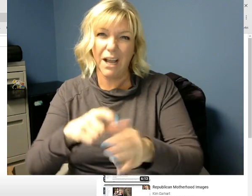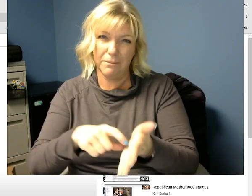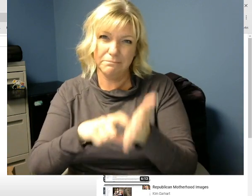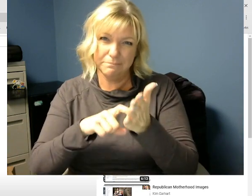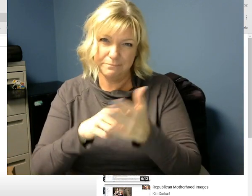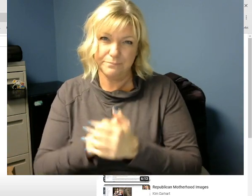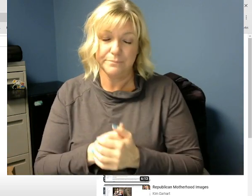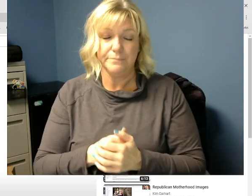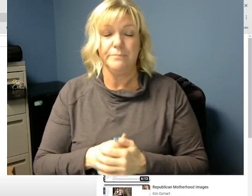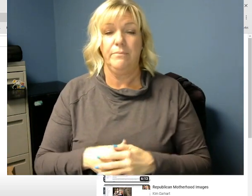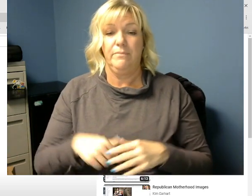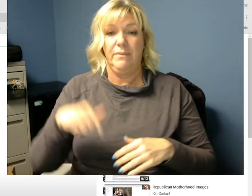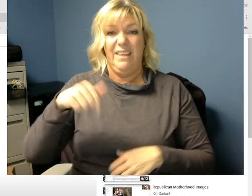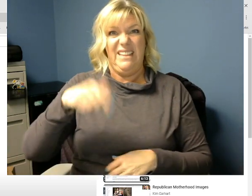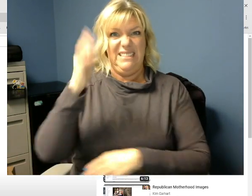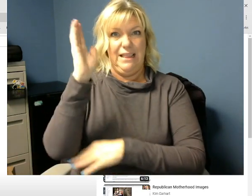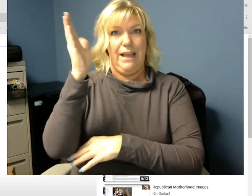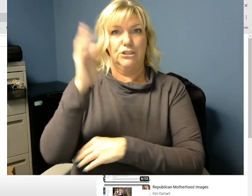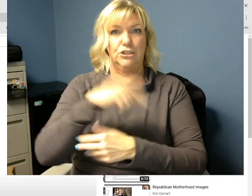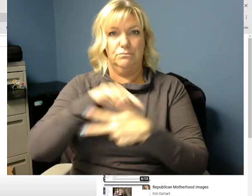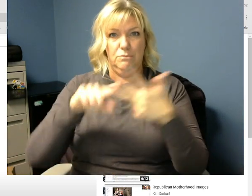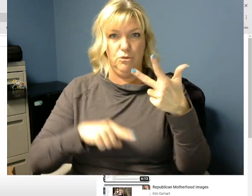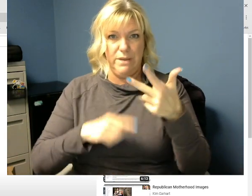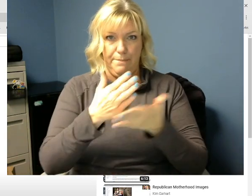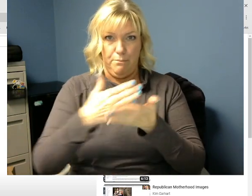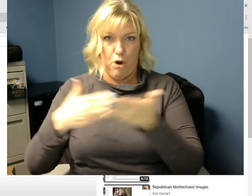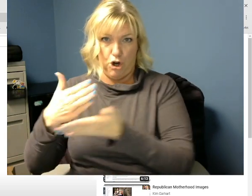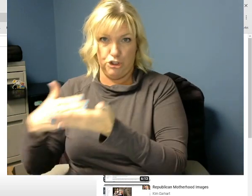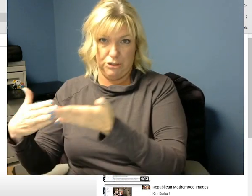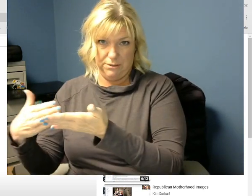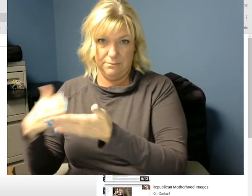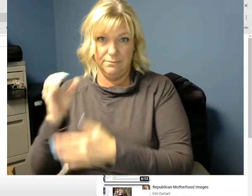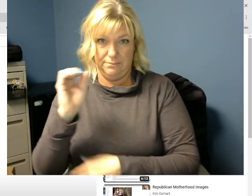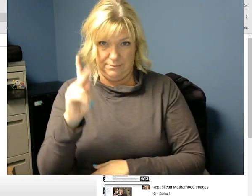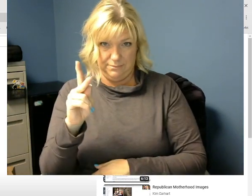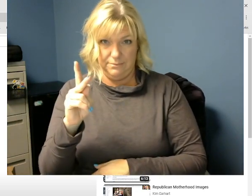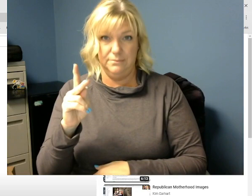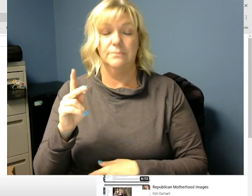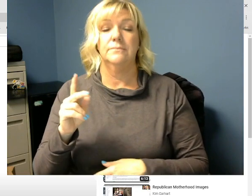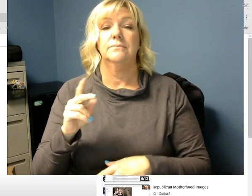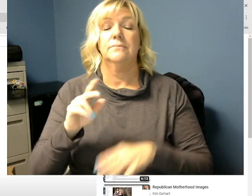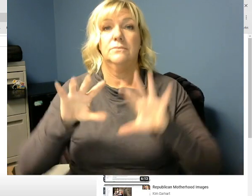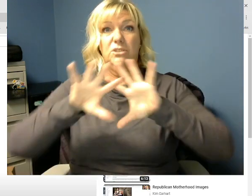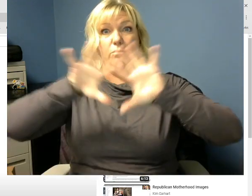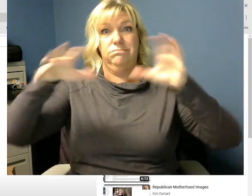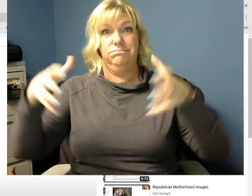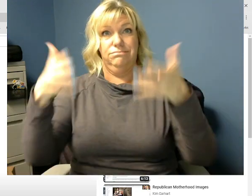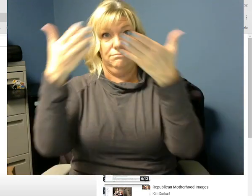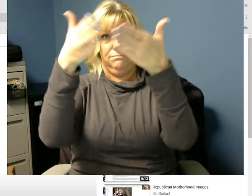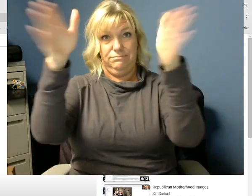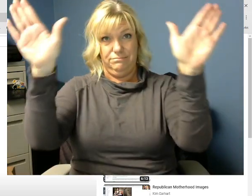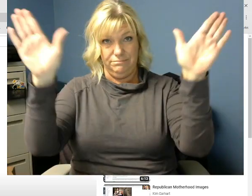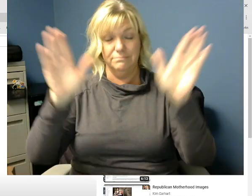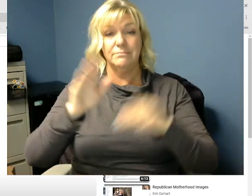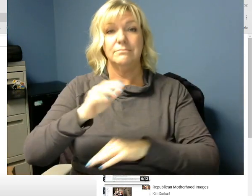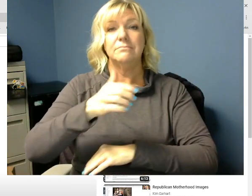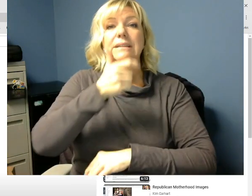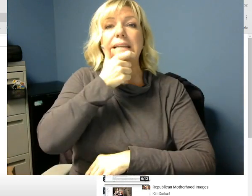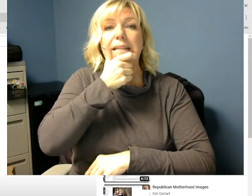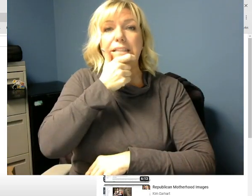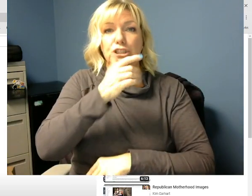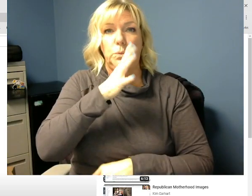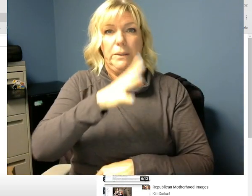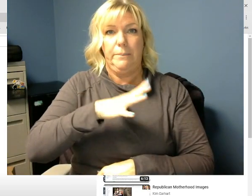to this lecture. So what we're interested in here is English colonial women. We talked about contact between Native Americans